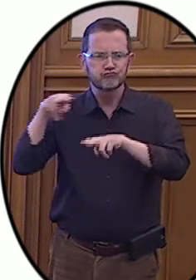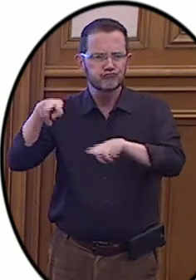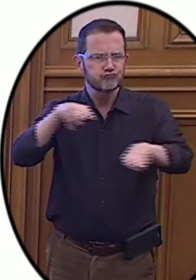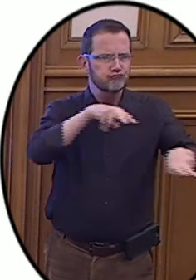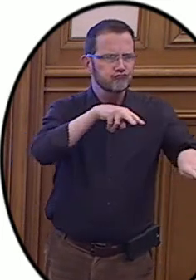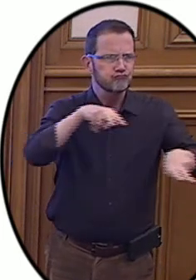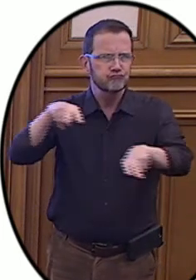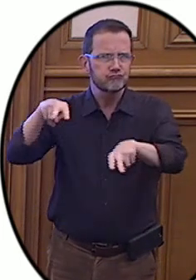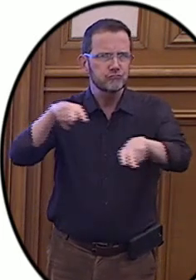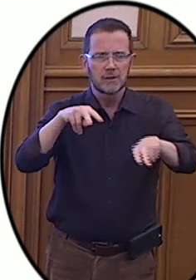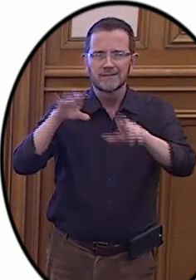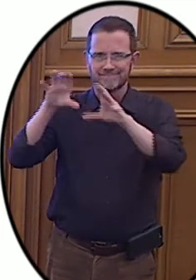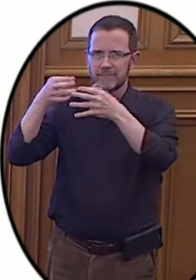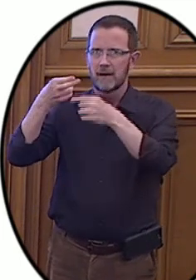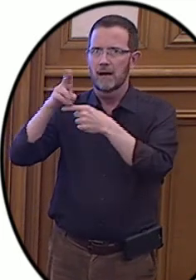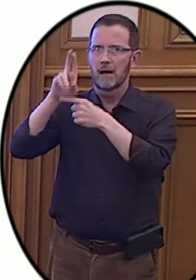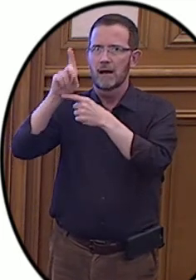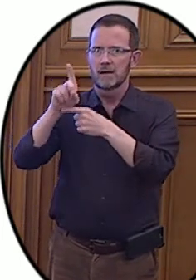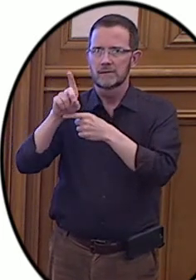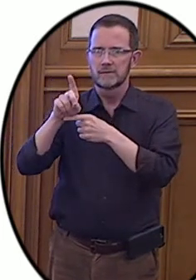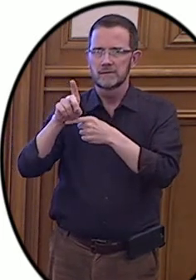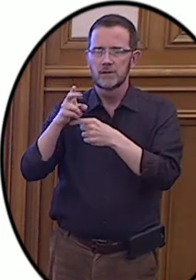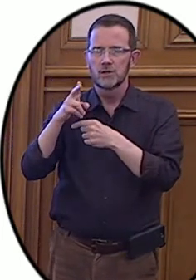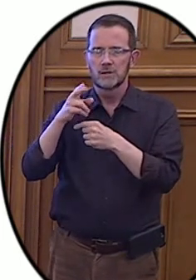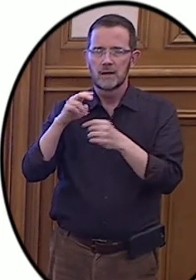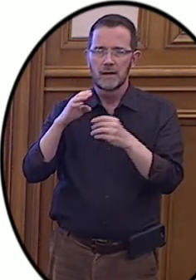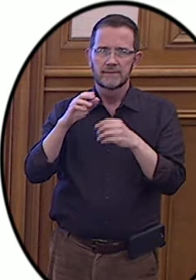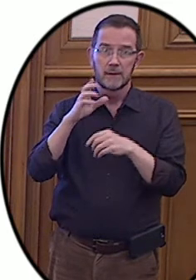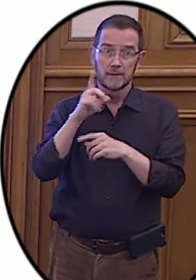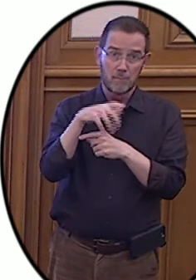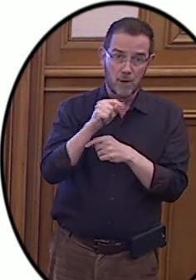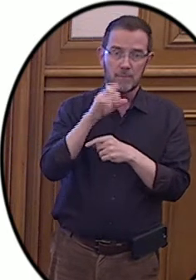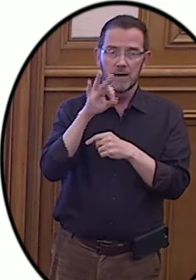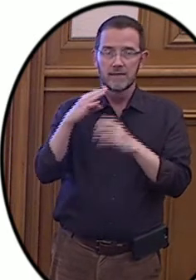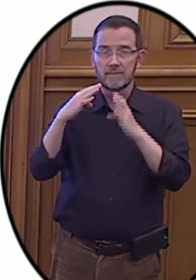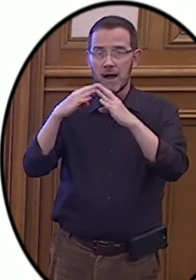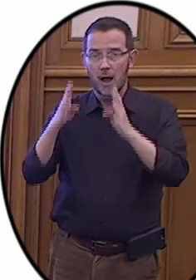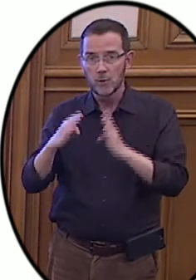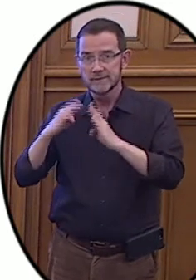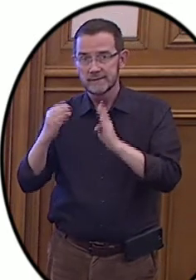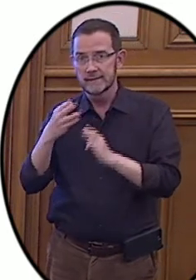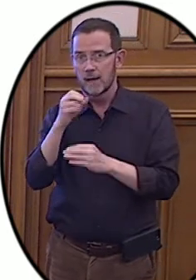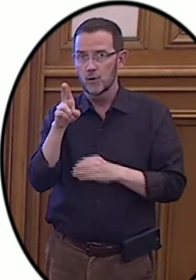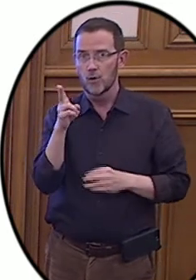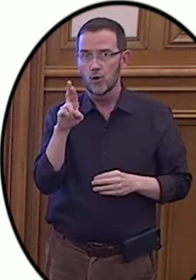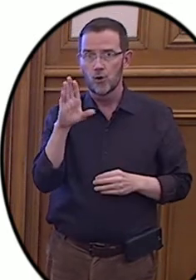HUD, which is the U.S. Department of Housing and Urban Development.